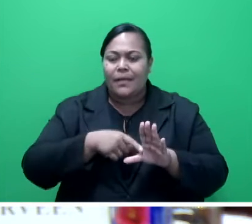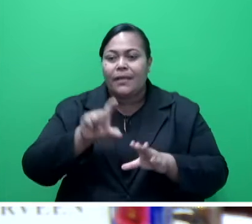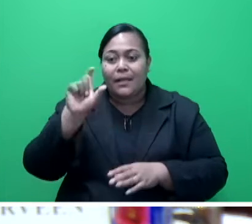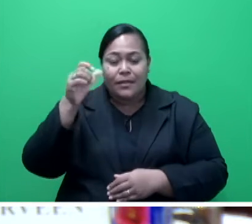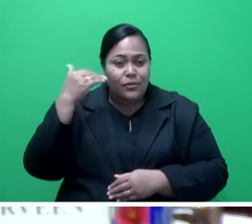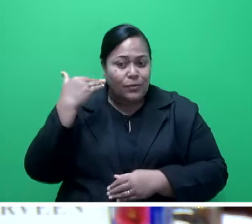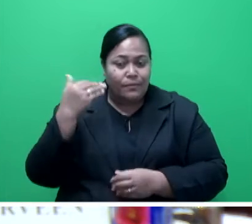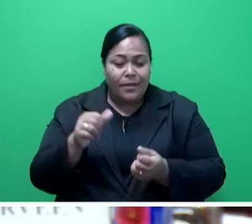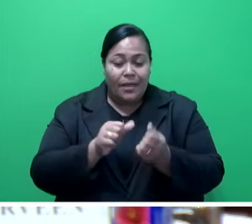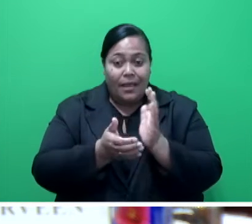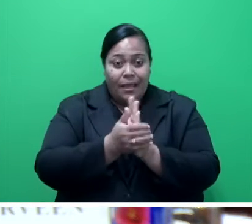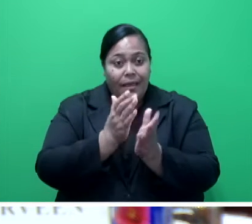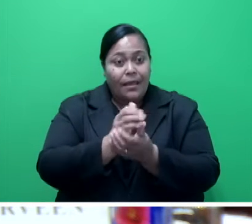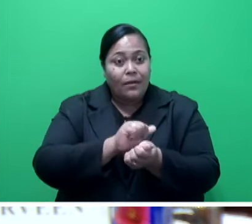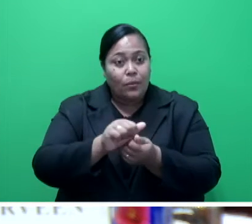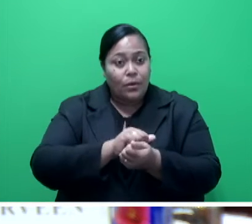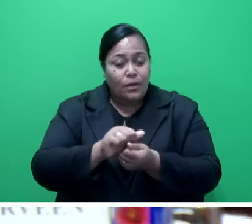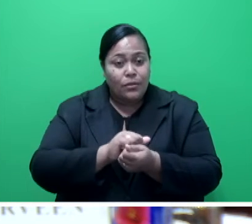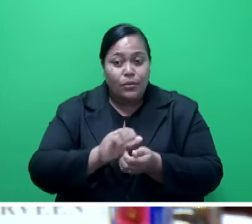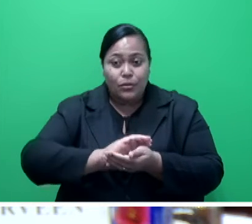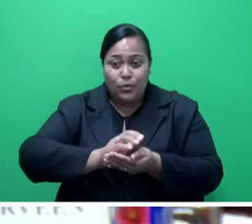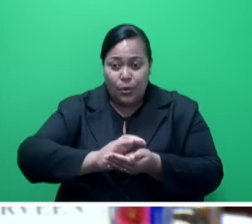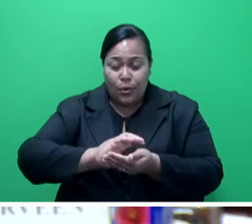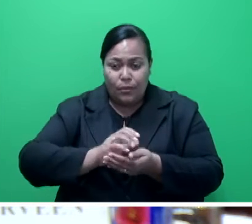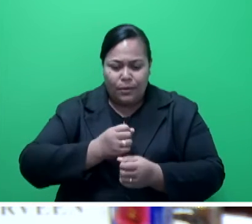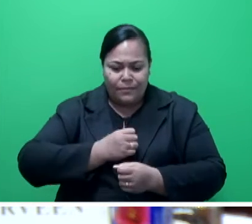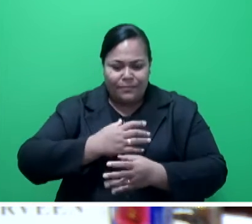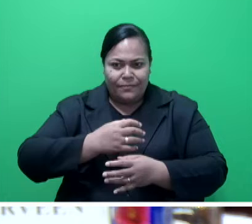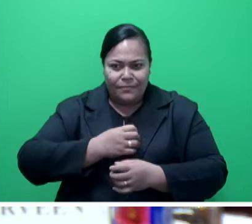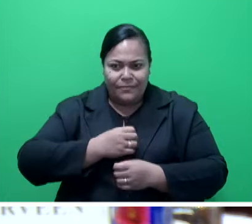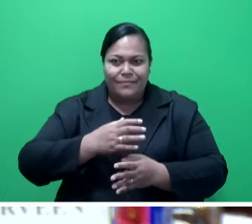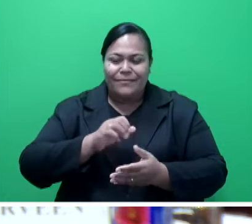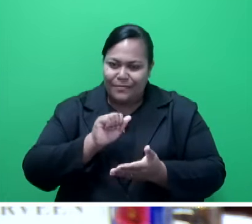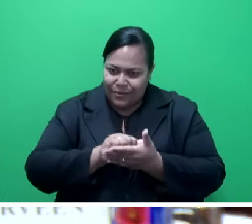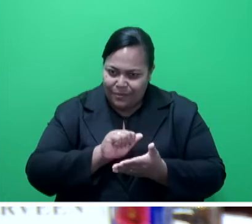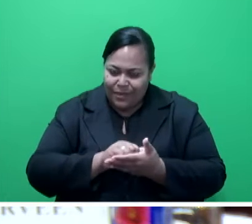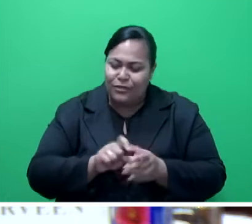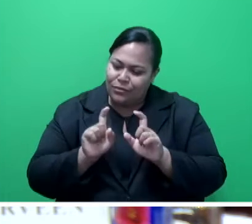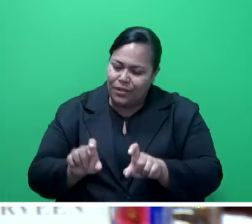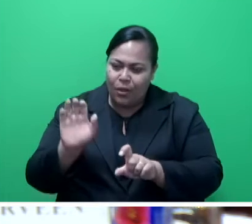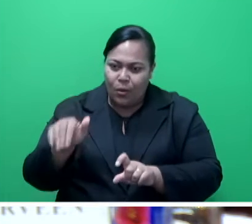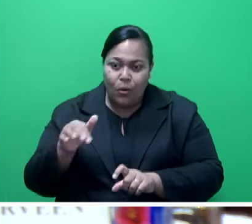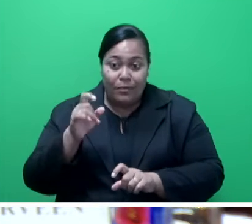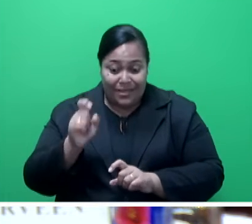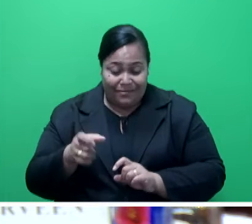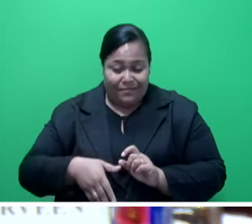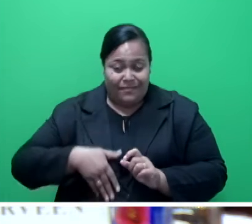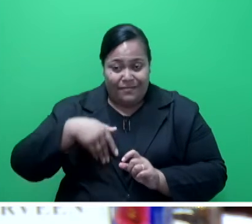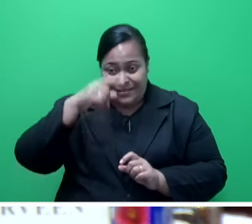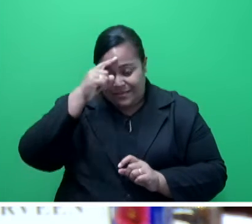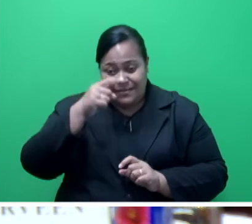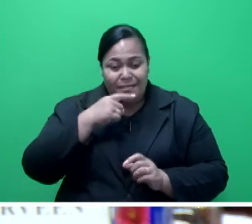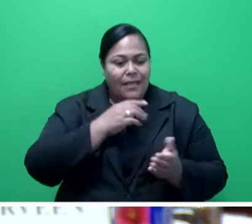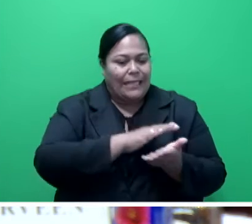hand washing with soap, respiratory etiquette, staying at home when sick, and cleaning and disinfection of